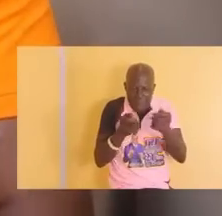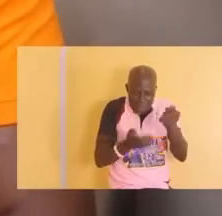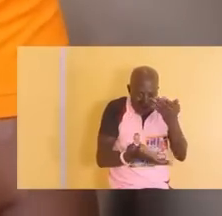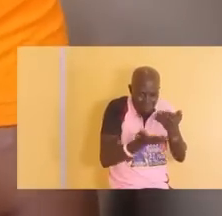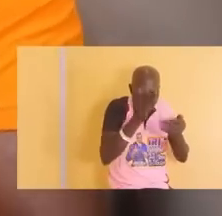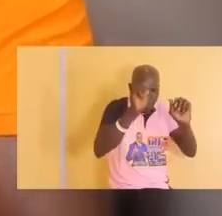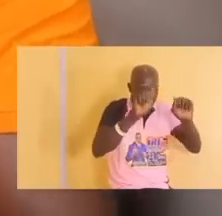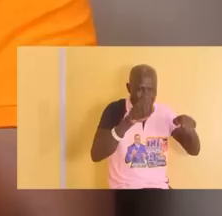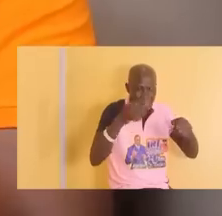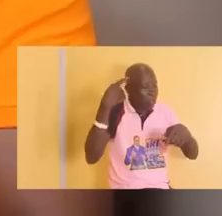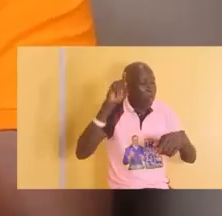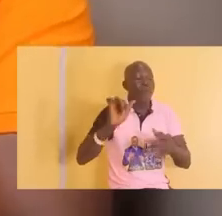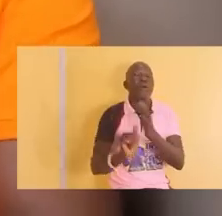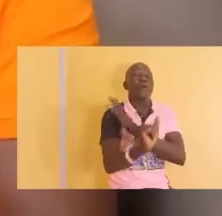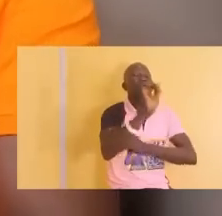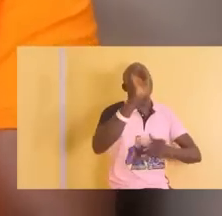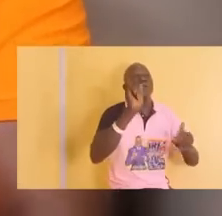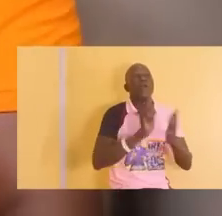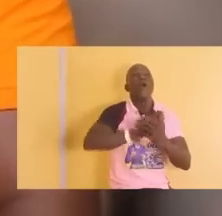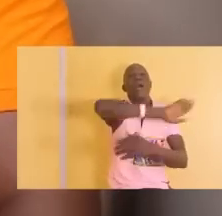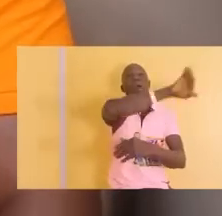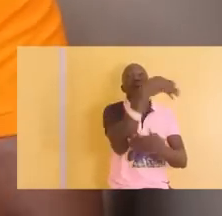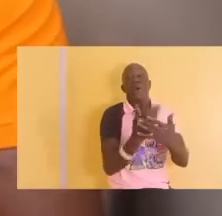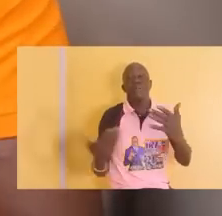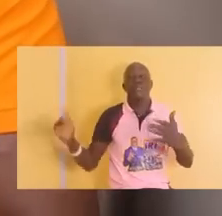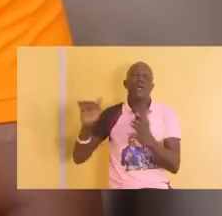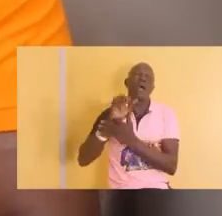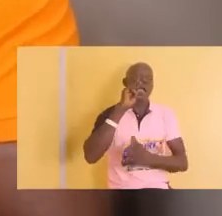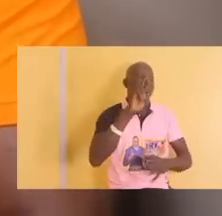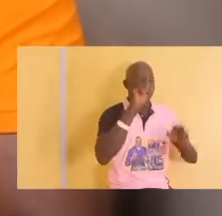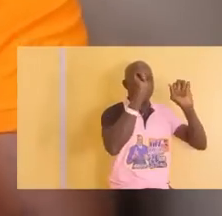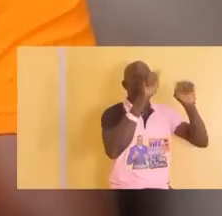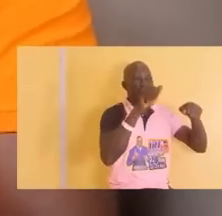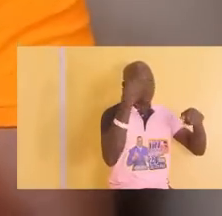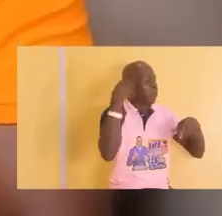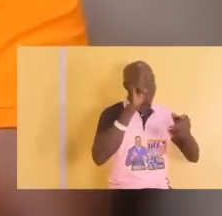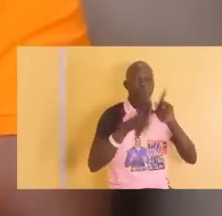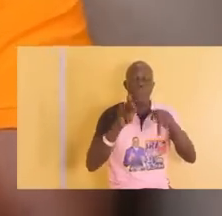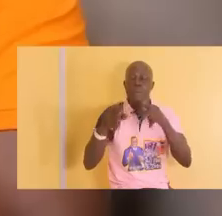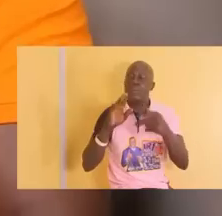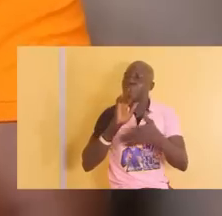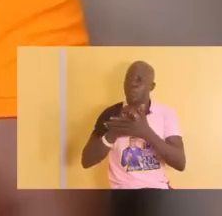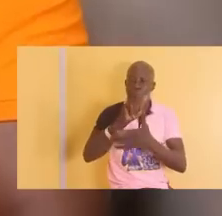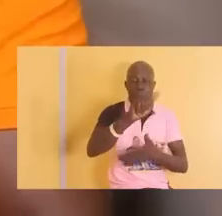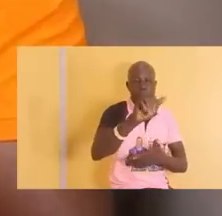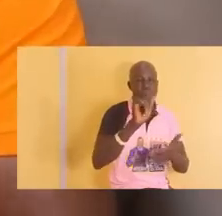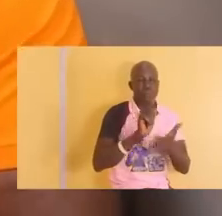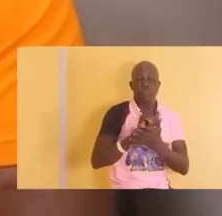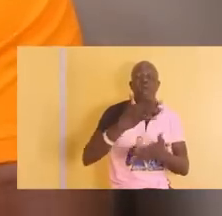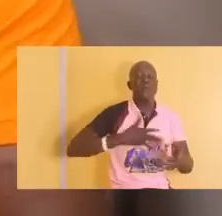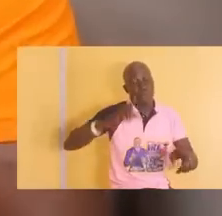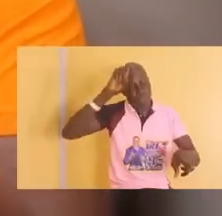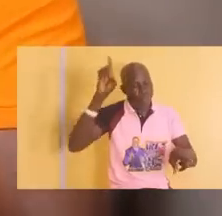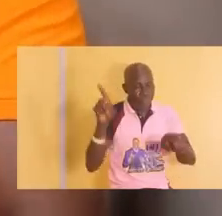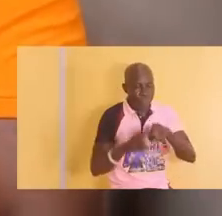is impossible, for with God all things are possible for those that believe.